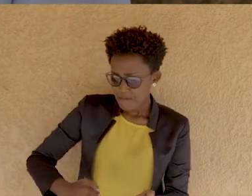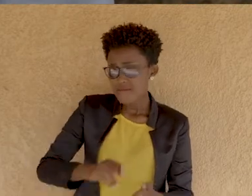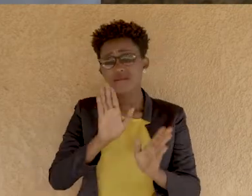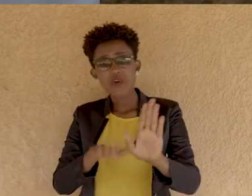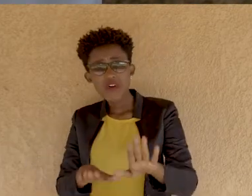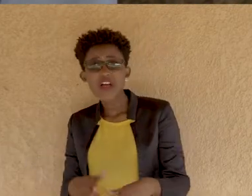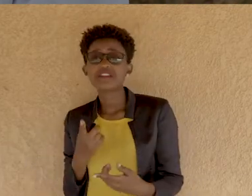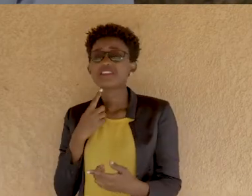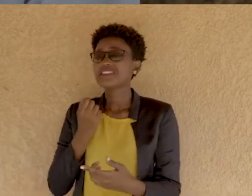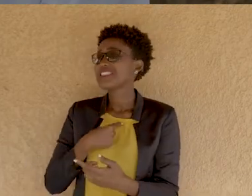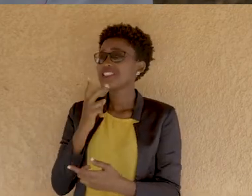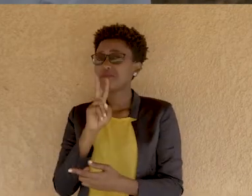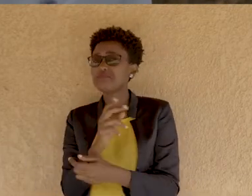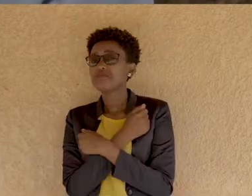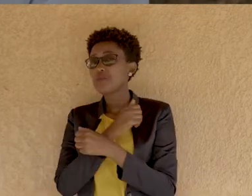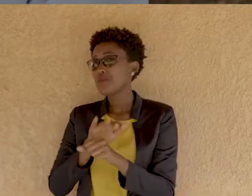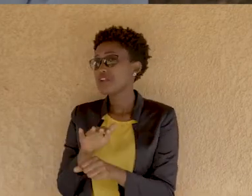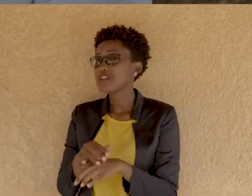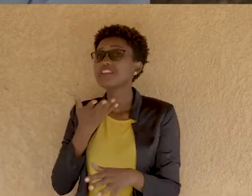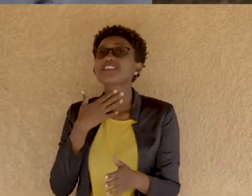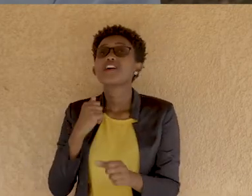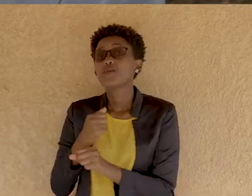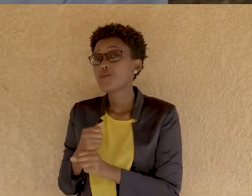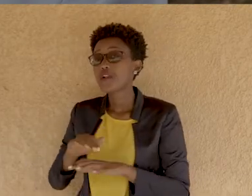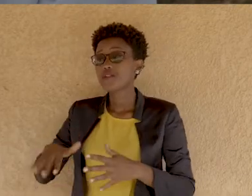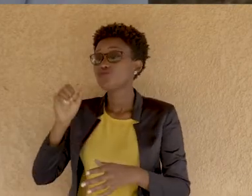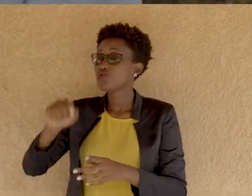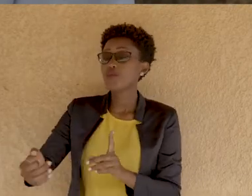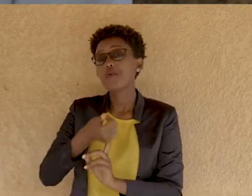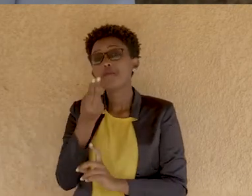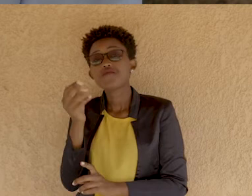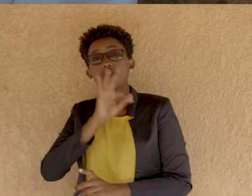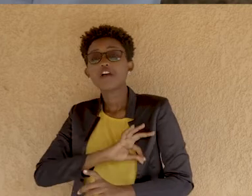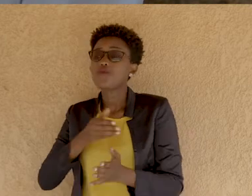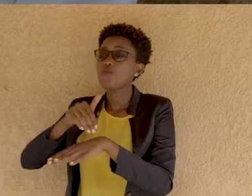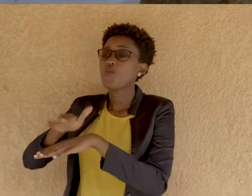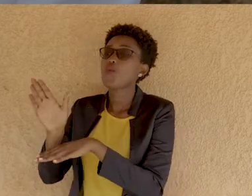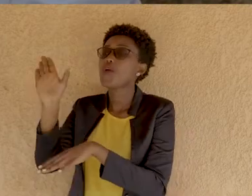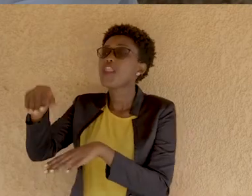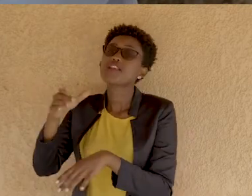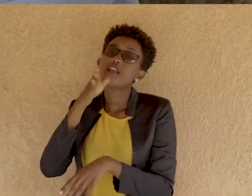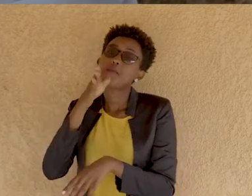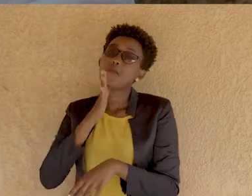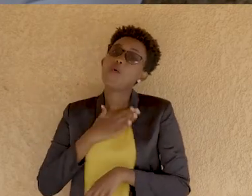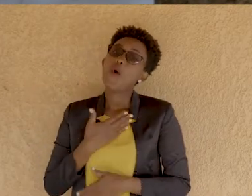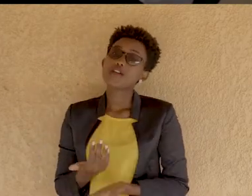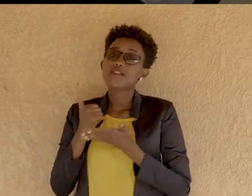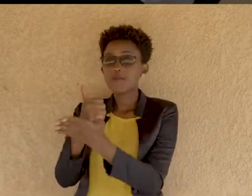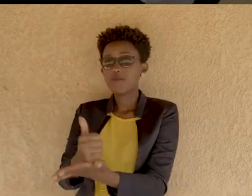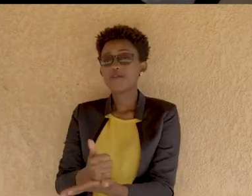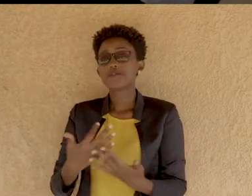do it so that I can make money and send it to my mother. That's what I want. N'ibindi byo gutera ipasi